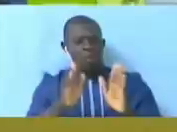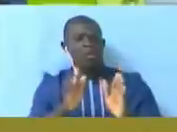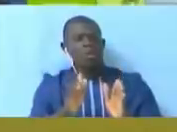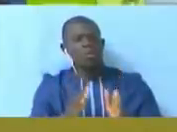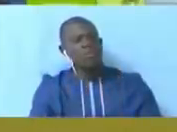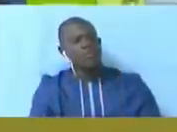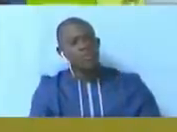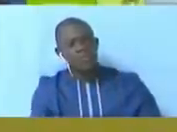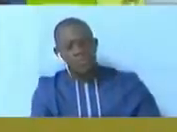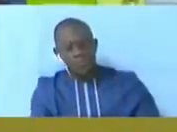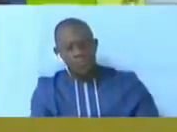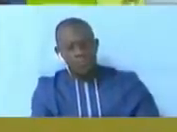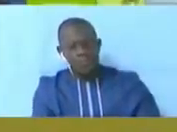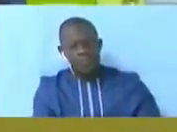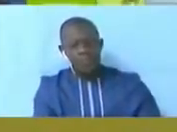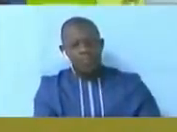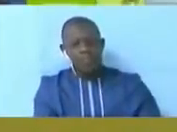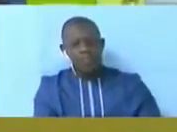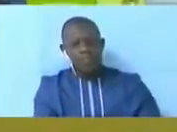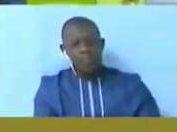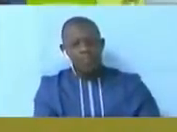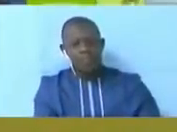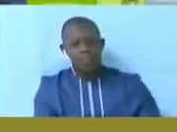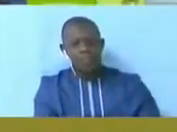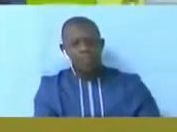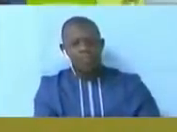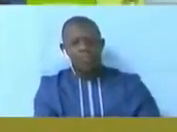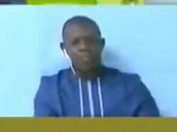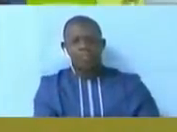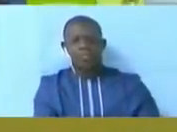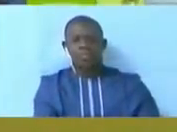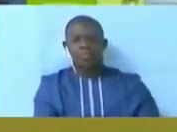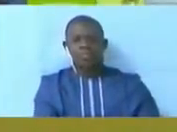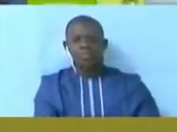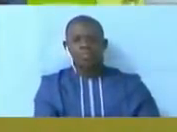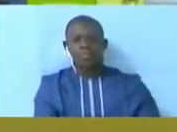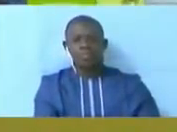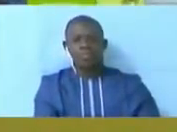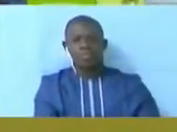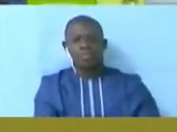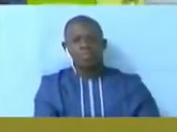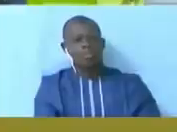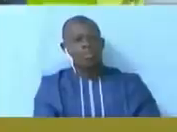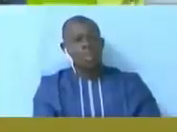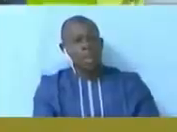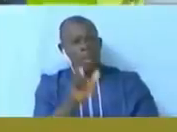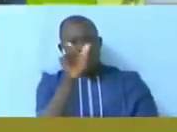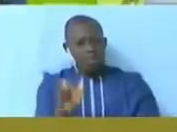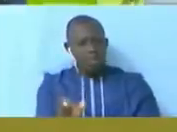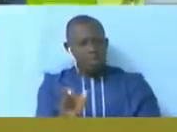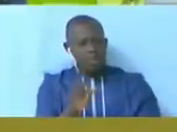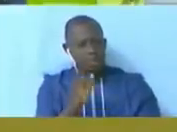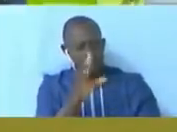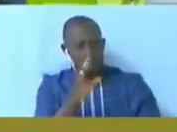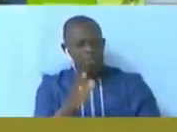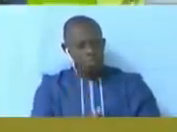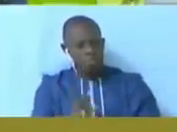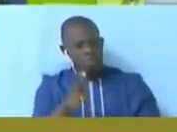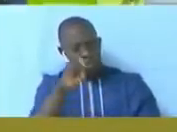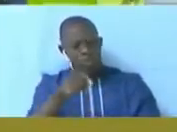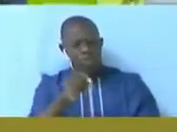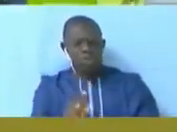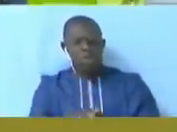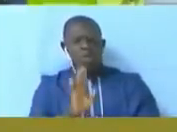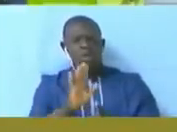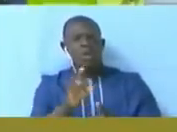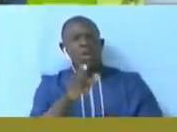highway. He said, I needed his permission for him to give me signal to enter the checkpoint. He asked me to go back on the